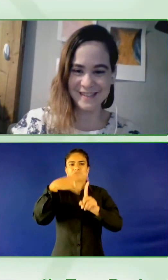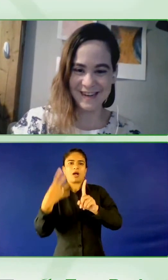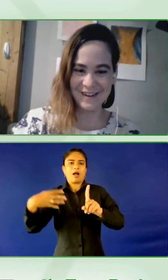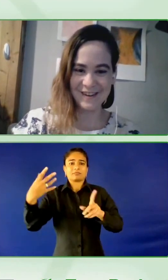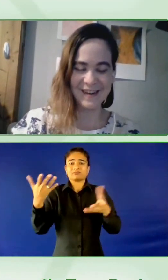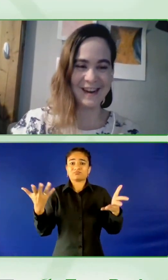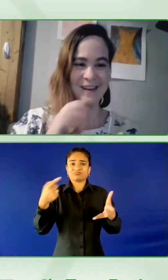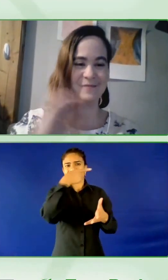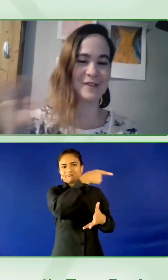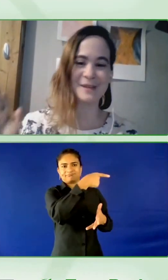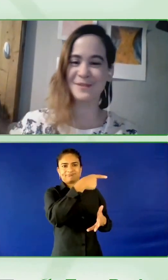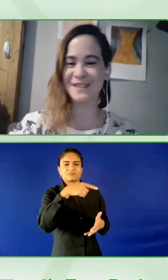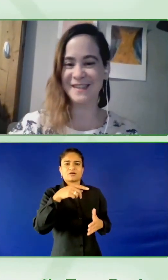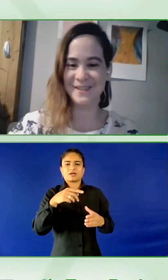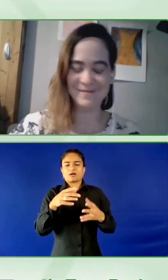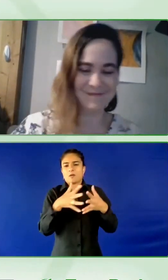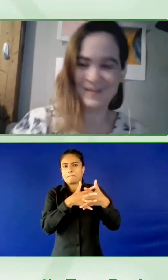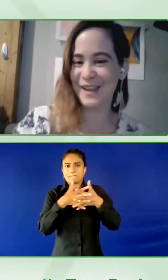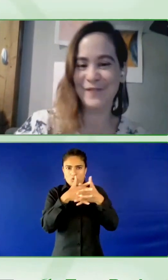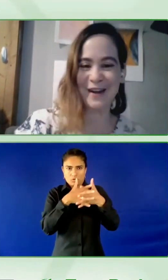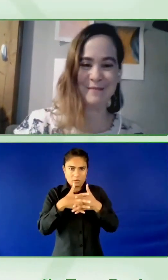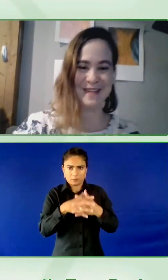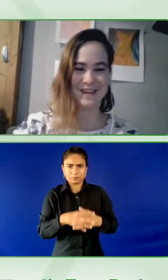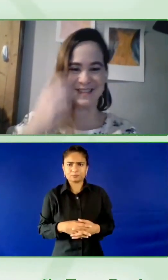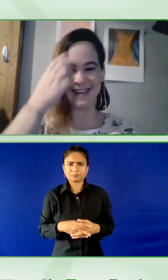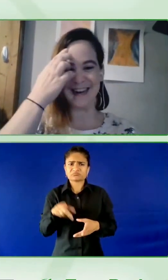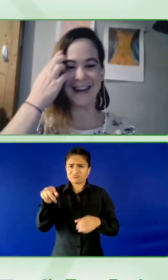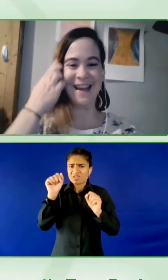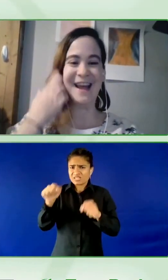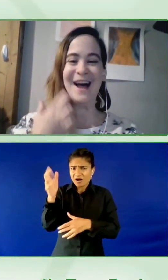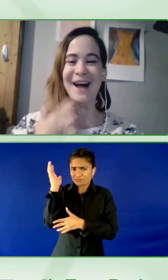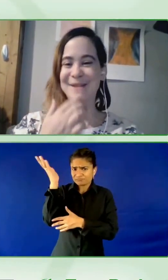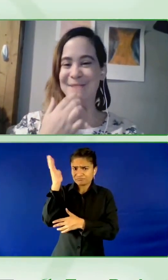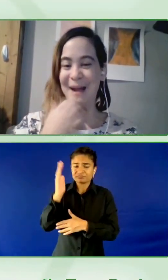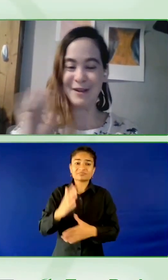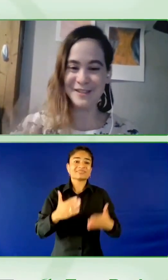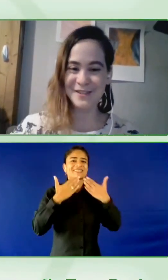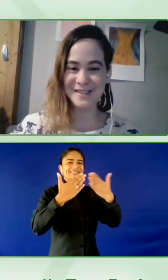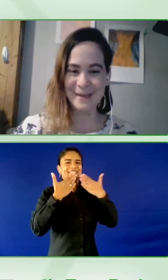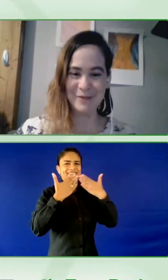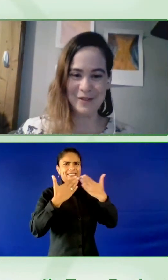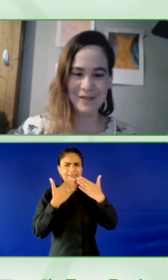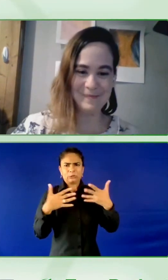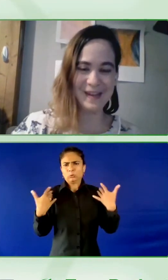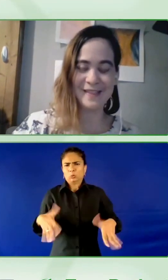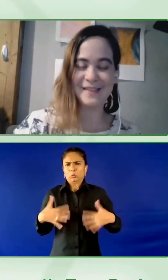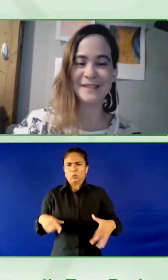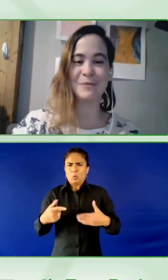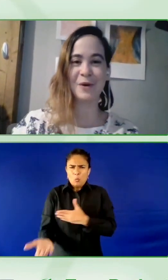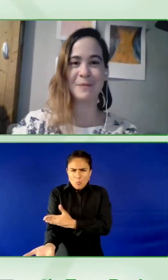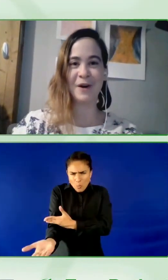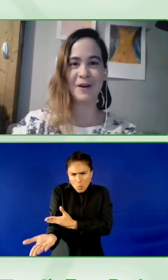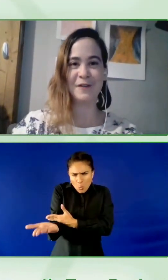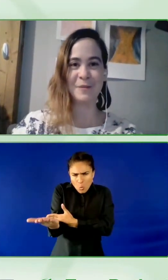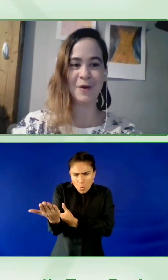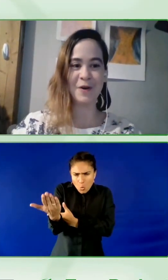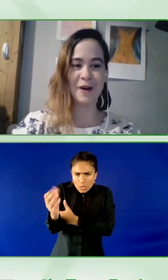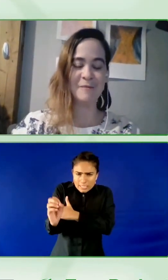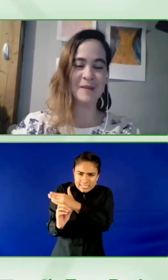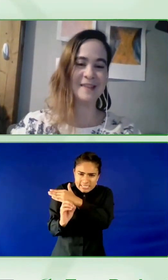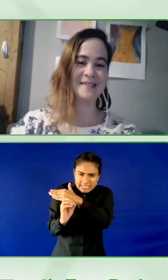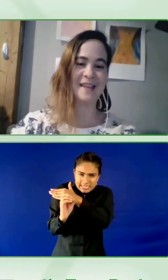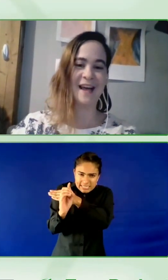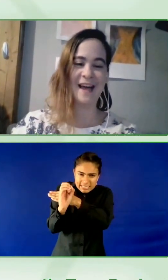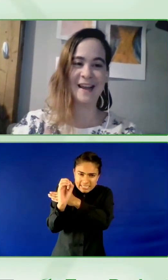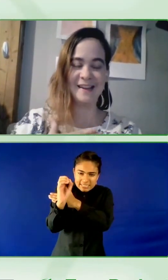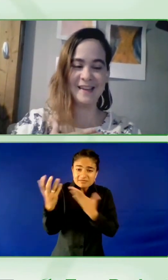sexuality educator, and I really appreciate you inviting me here today. I'm also disabled. And I think that's an important part of our